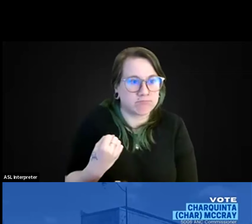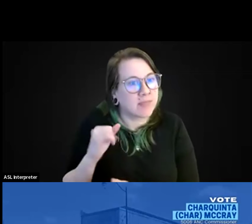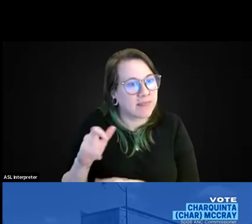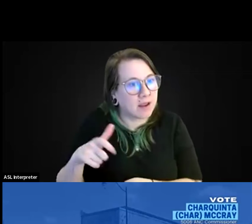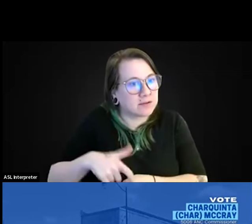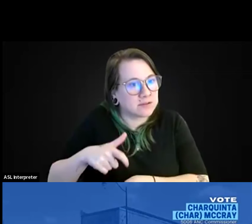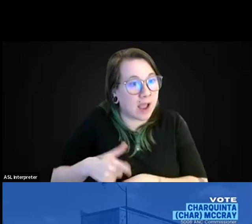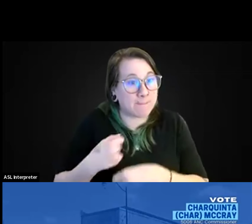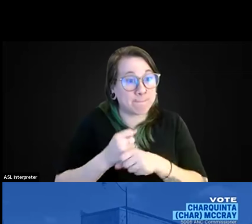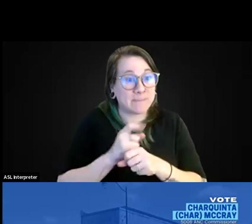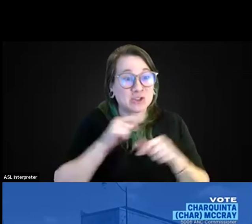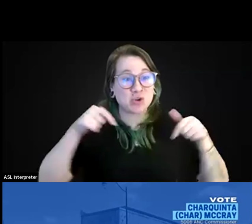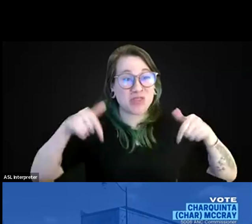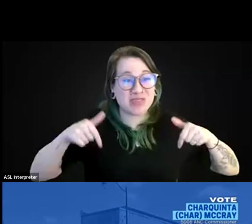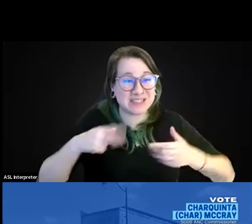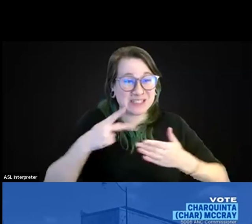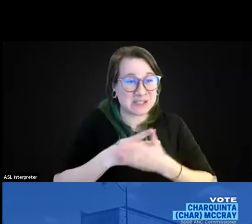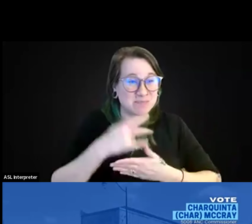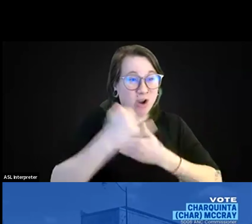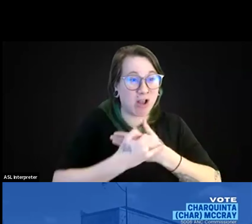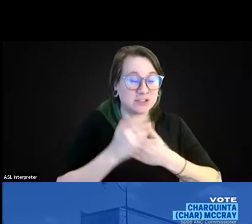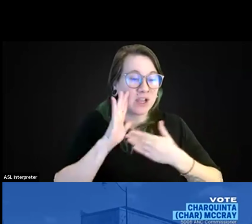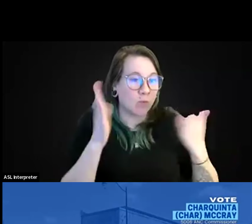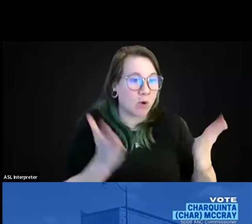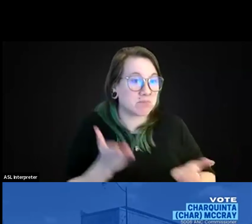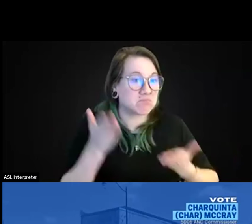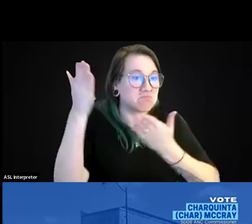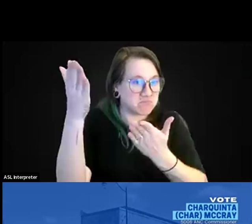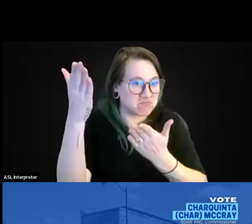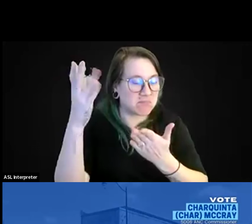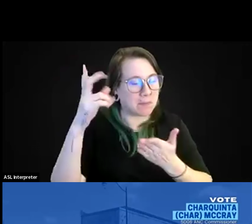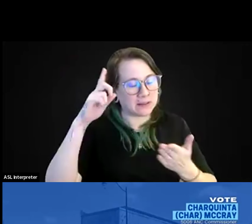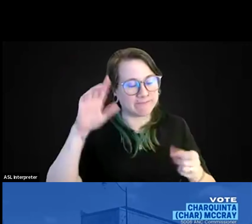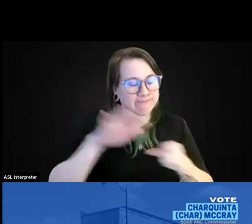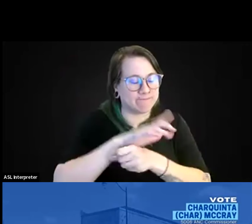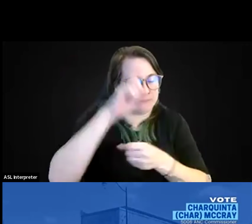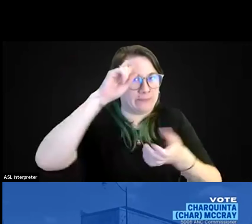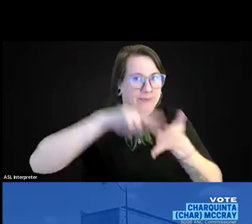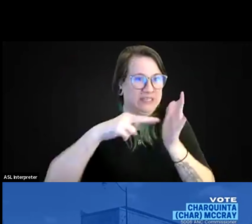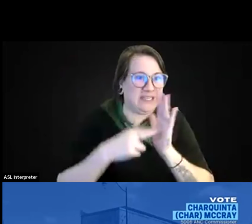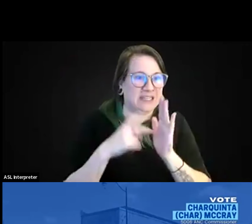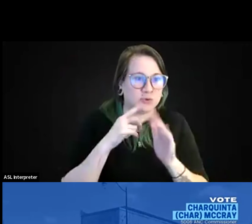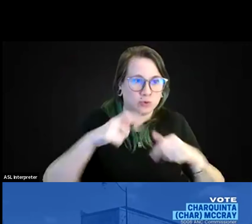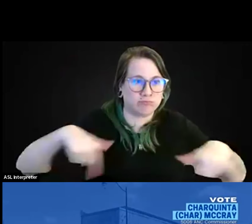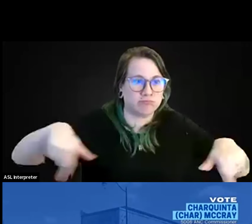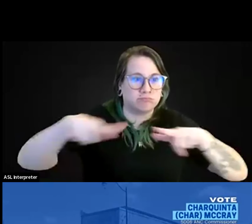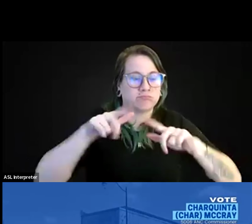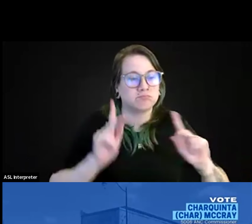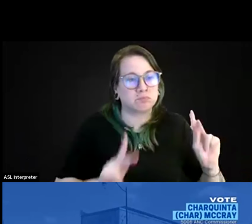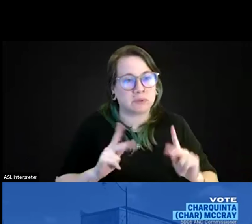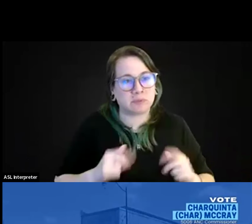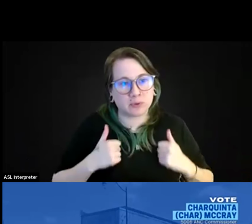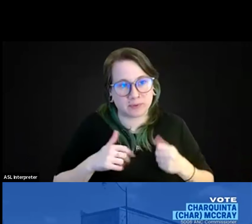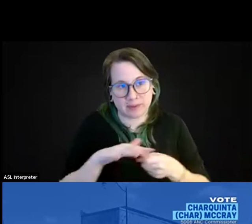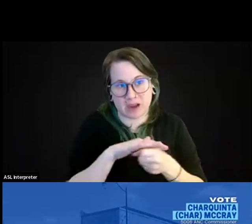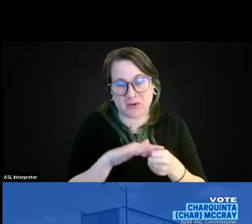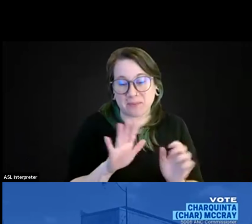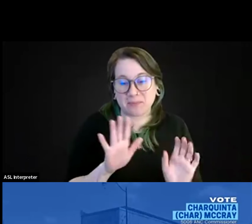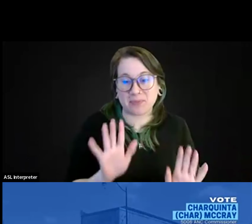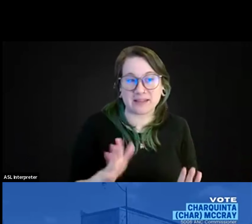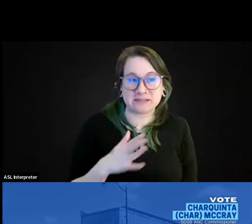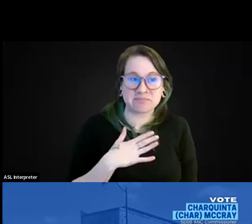sure that this project delivers in a meaningful way to local people. So anyway, that's just a little